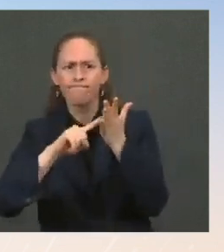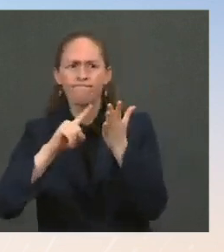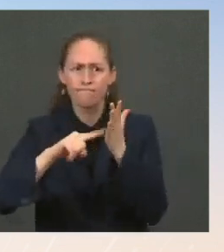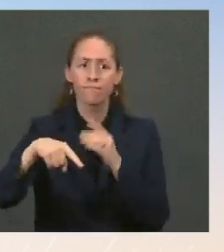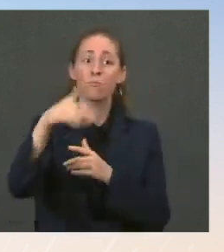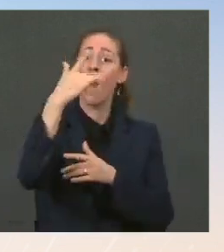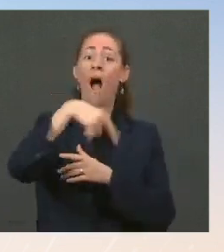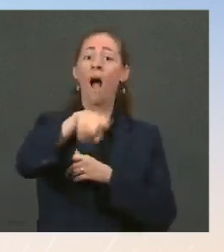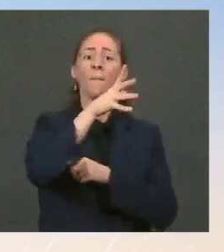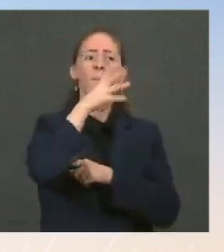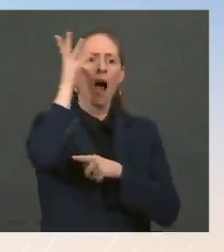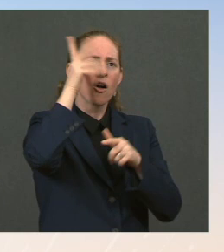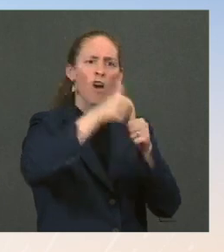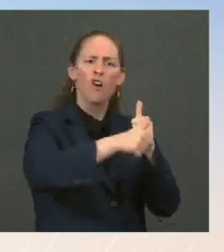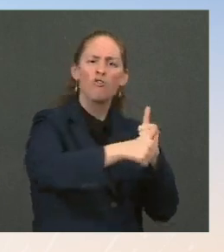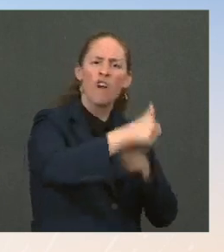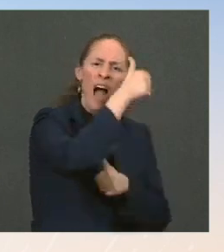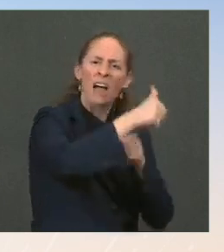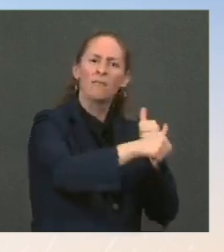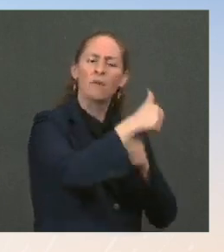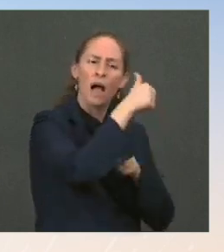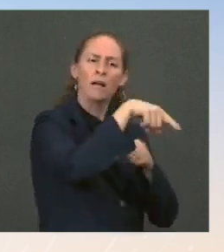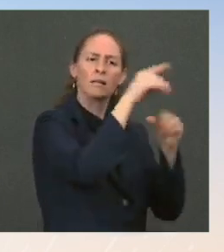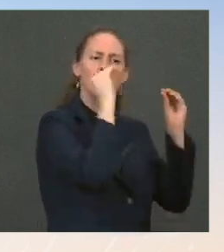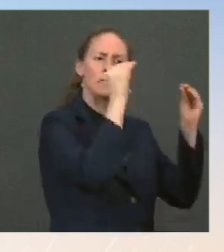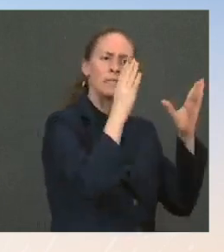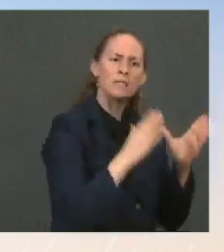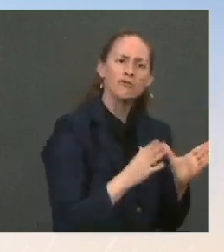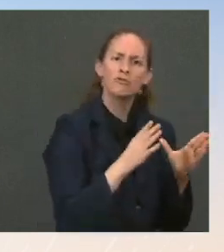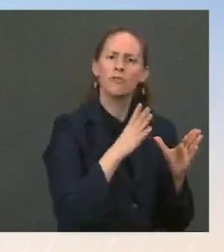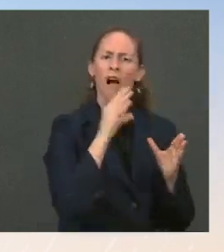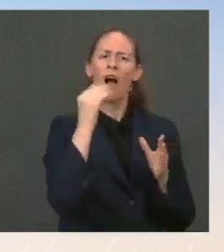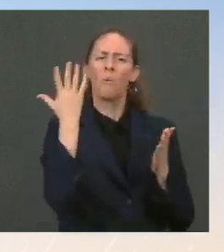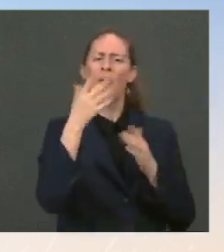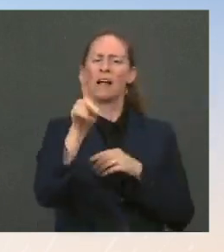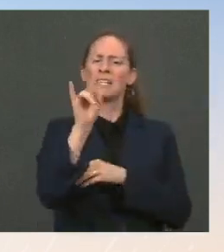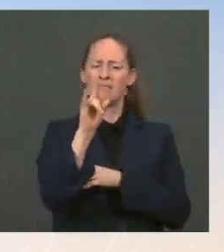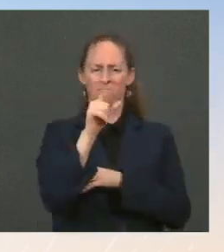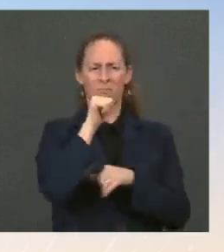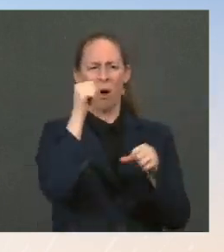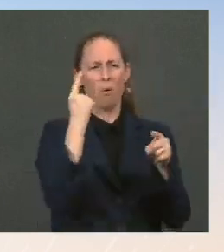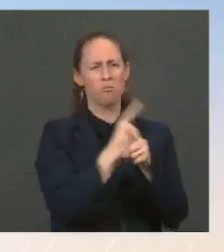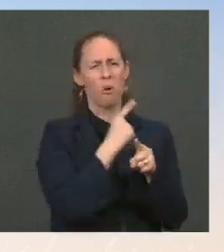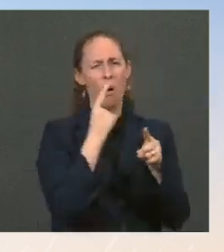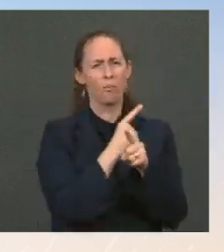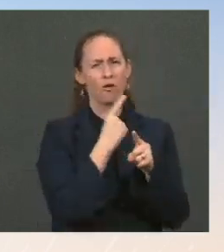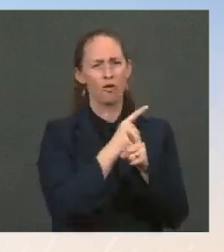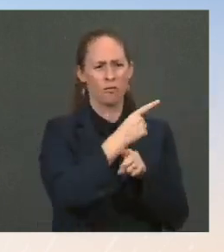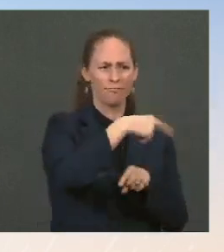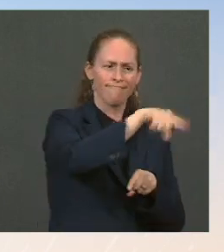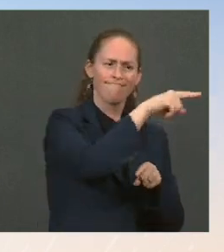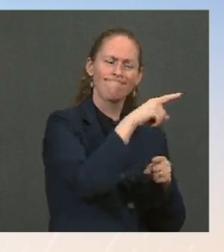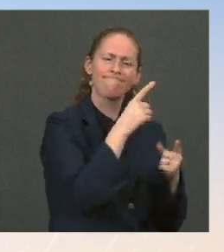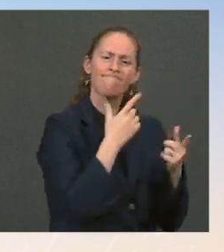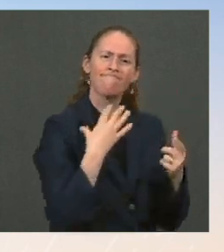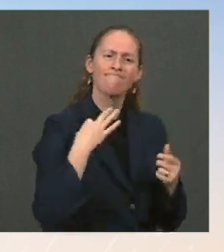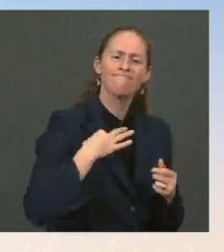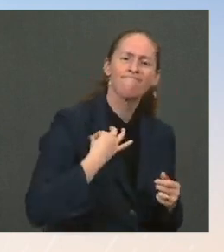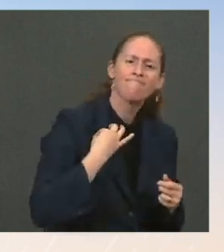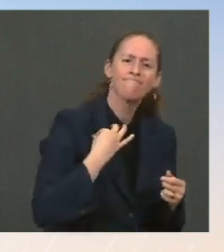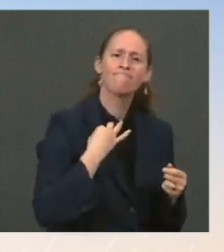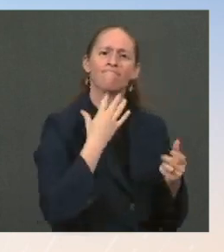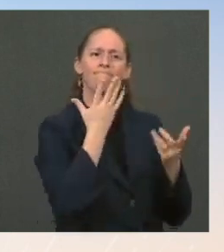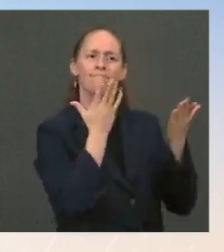values. That is true. These were threats against public servants, threats against members of the school board. Regardless